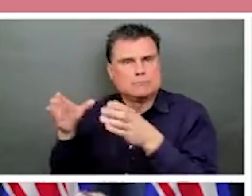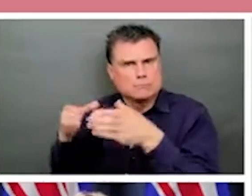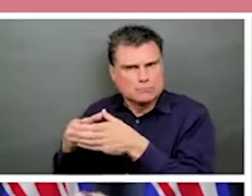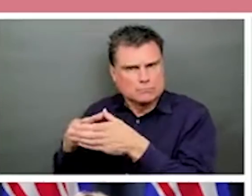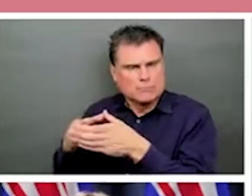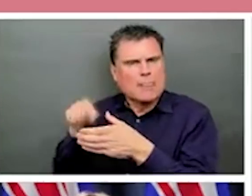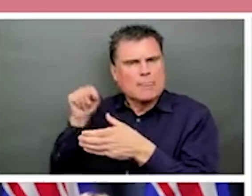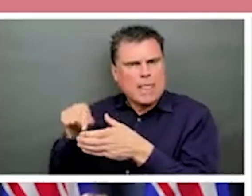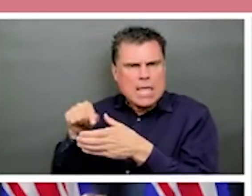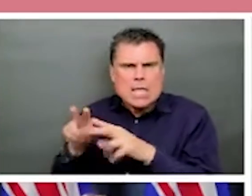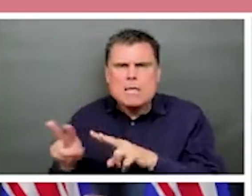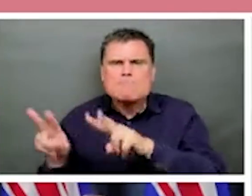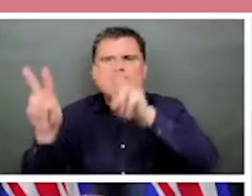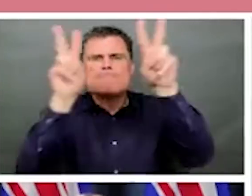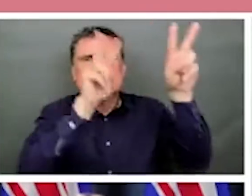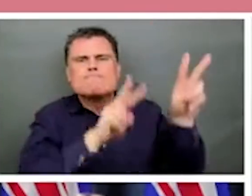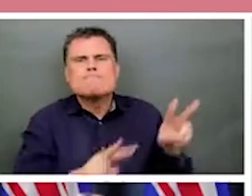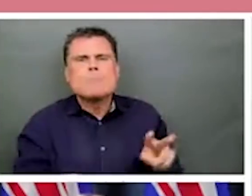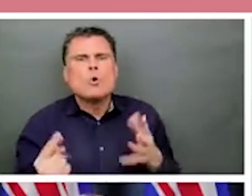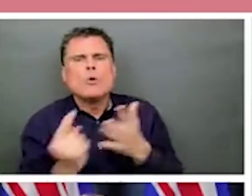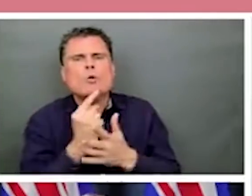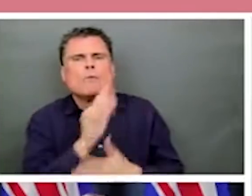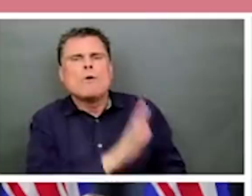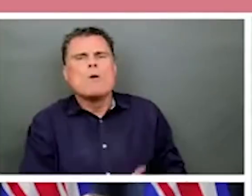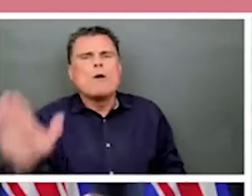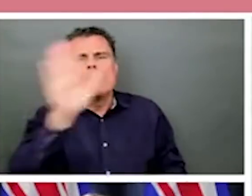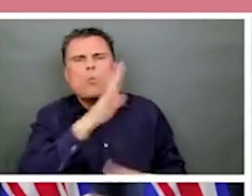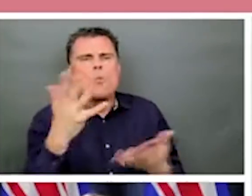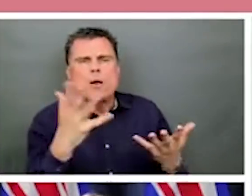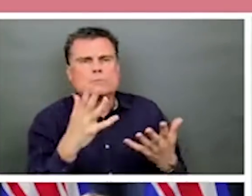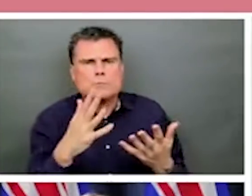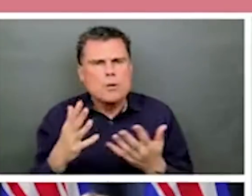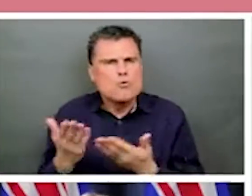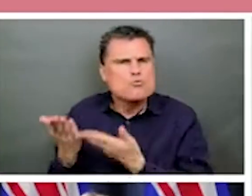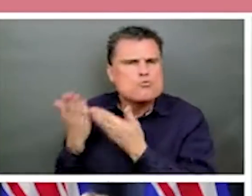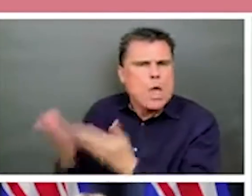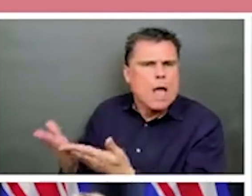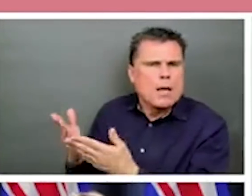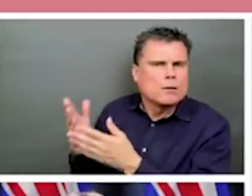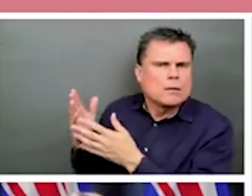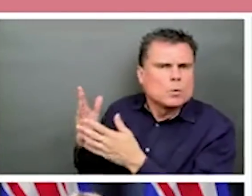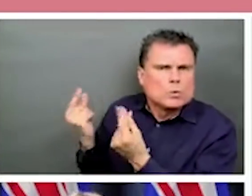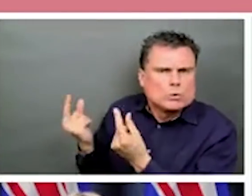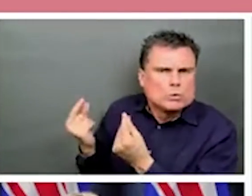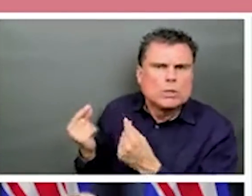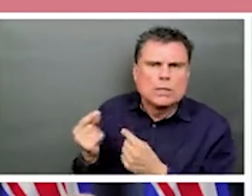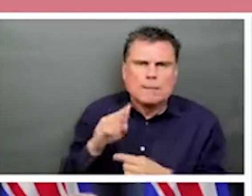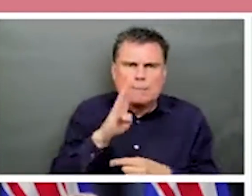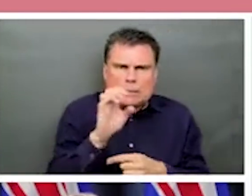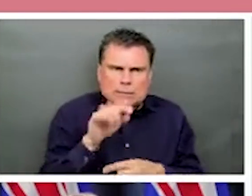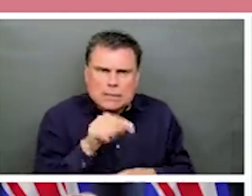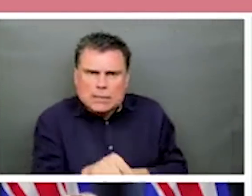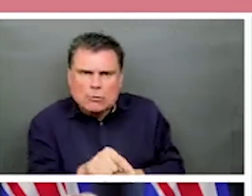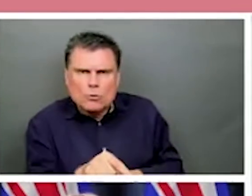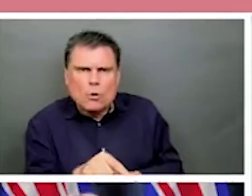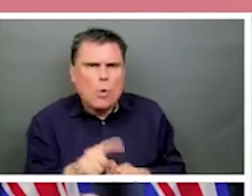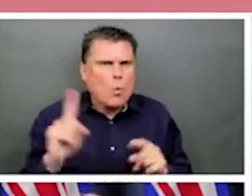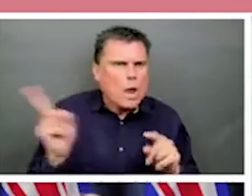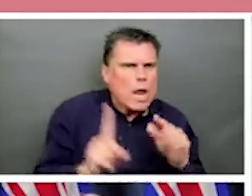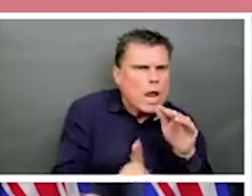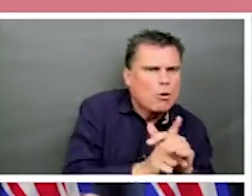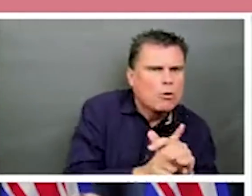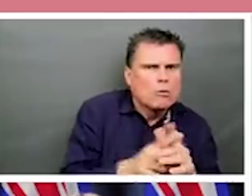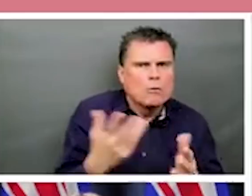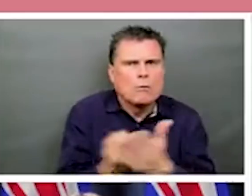national bodies, from looking at our outbreak and case data that we have here in BC, and importantly, using